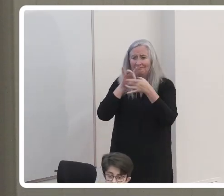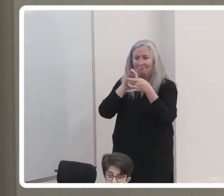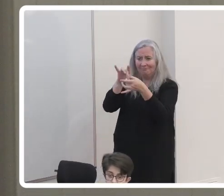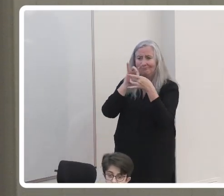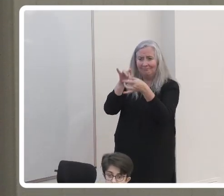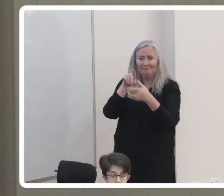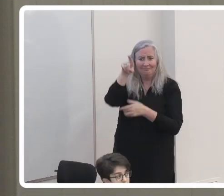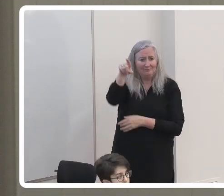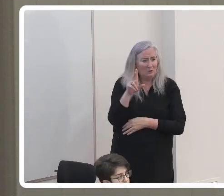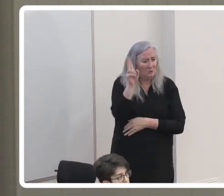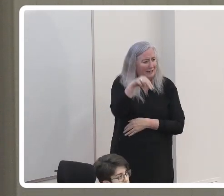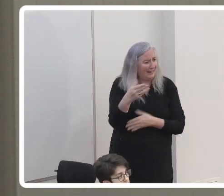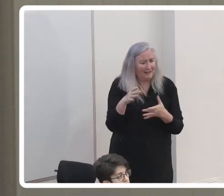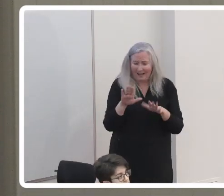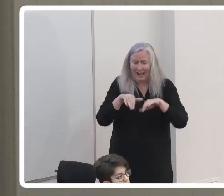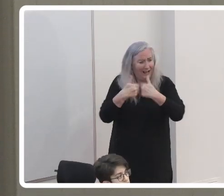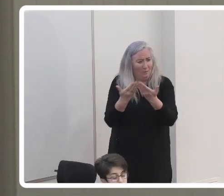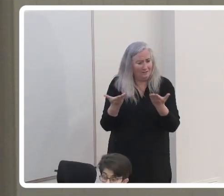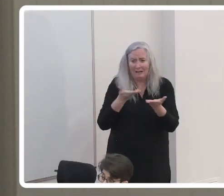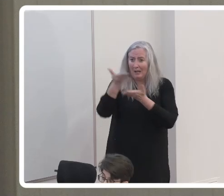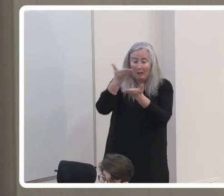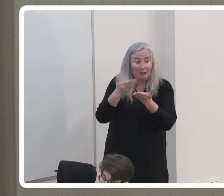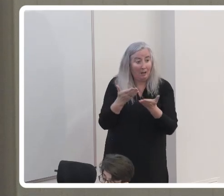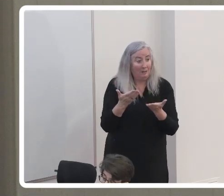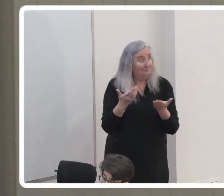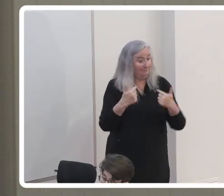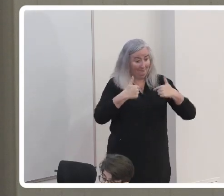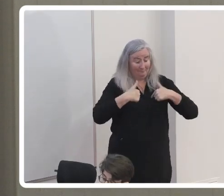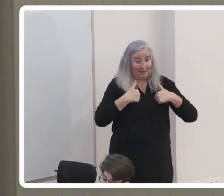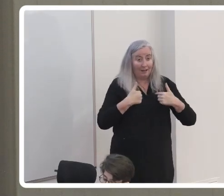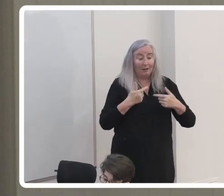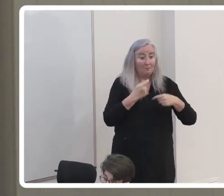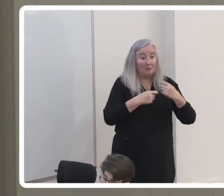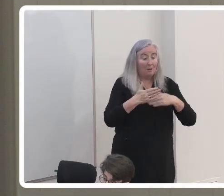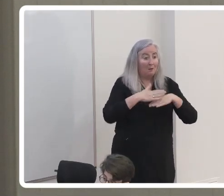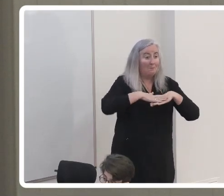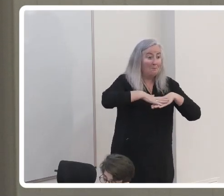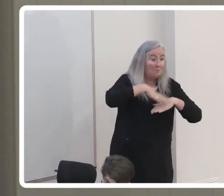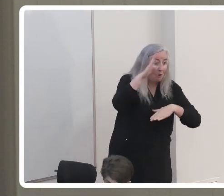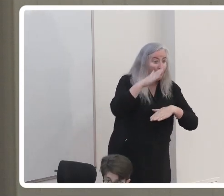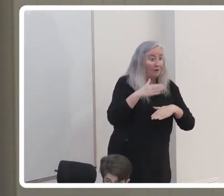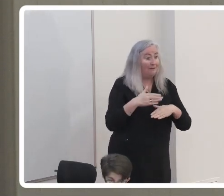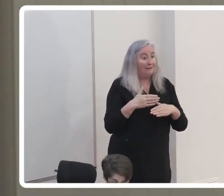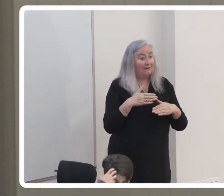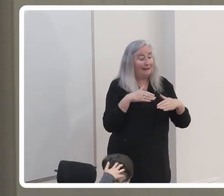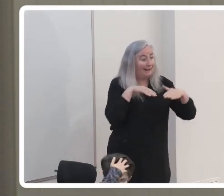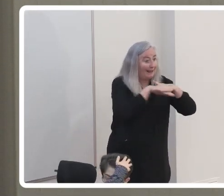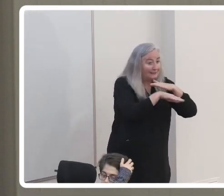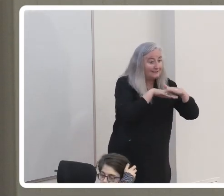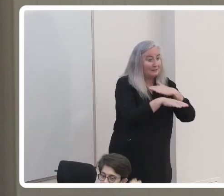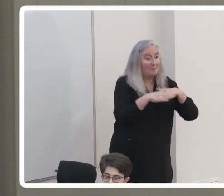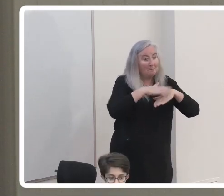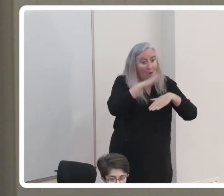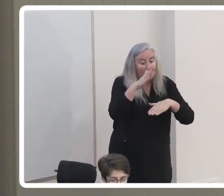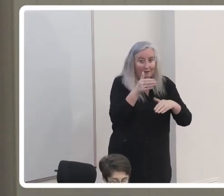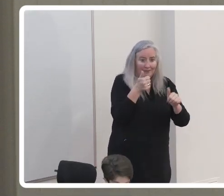Specifically, there seems to be a growing need for us to embrace an even more intersectional and accessible approach to our UN